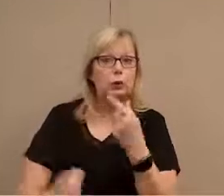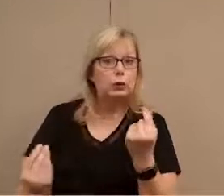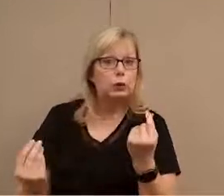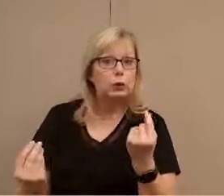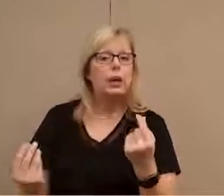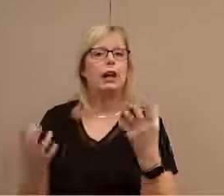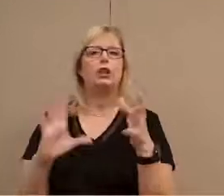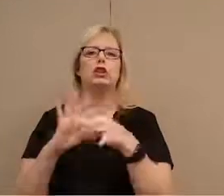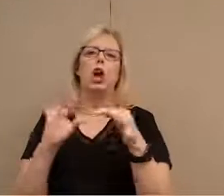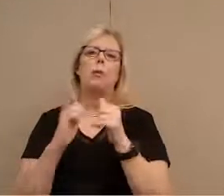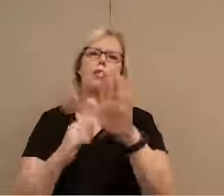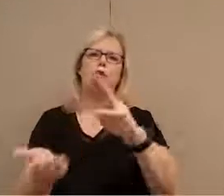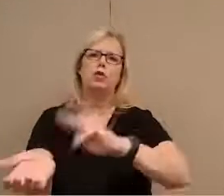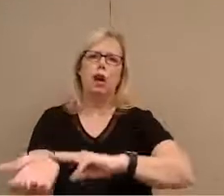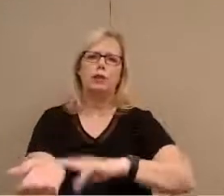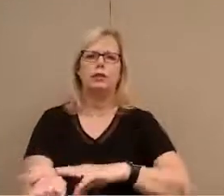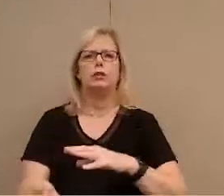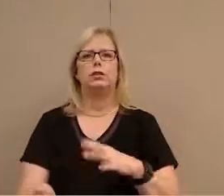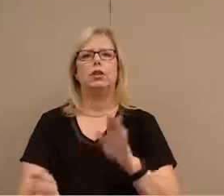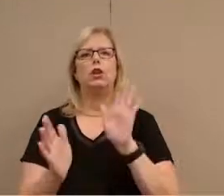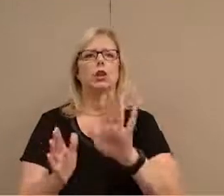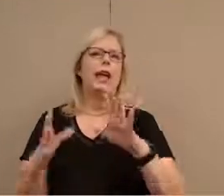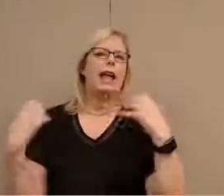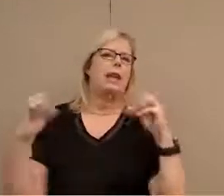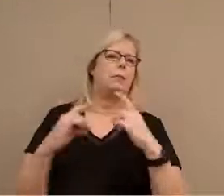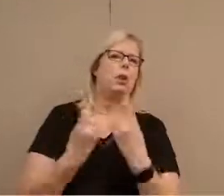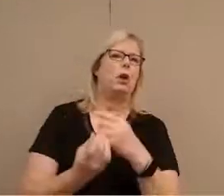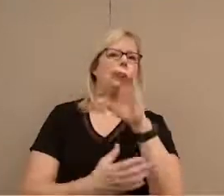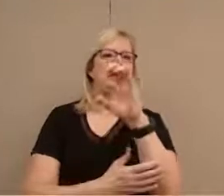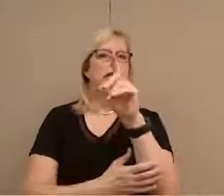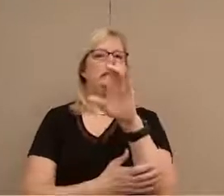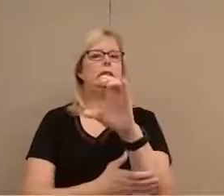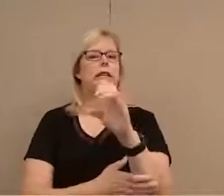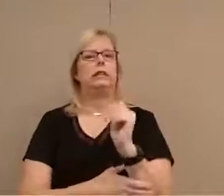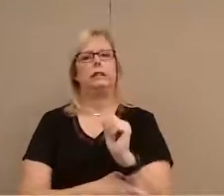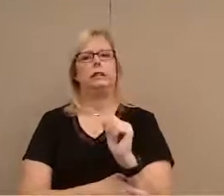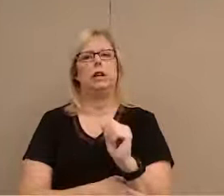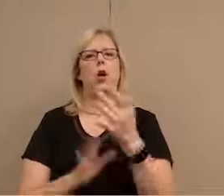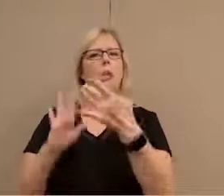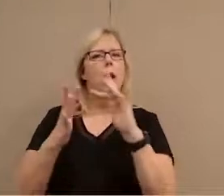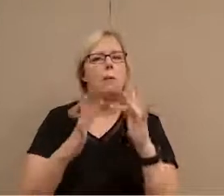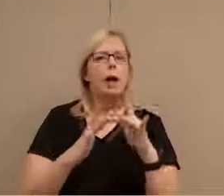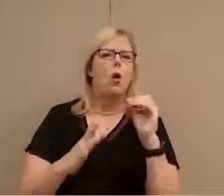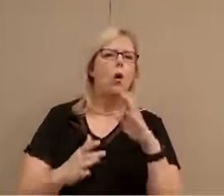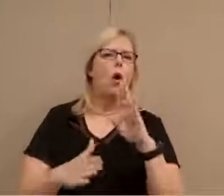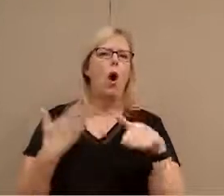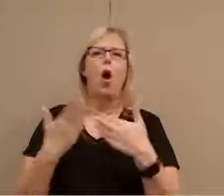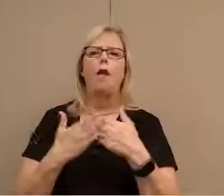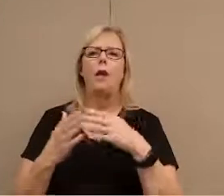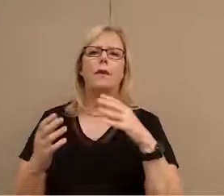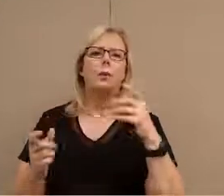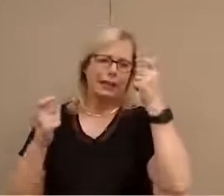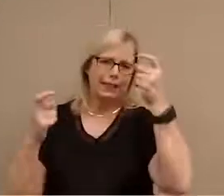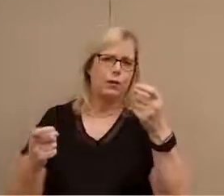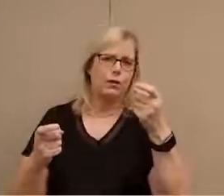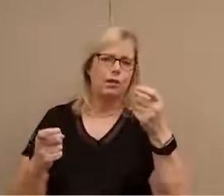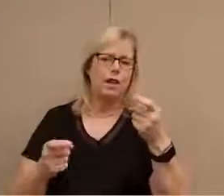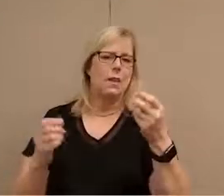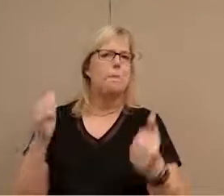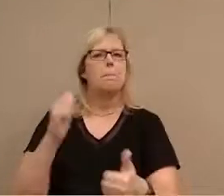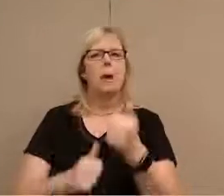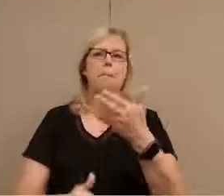healthcare provider, your health department, the CDC webpage. All those will give you the best